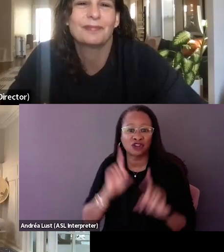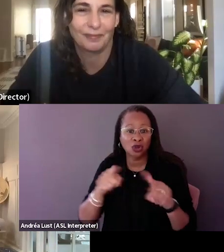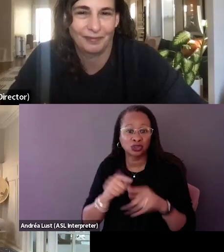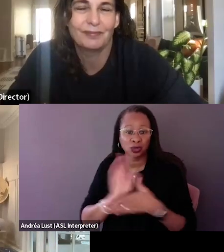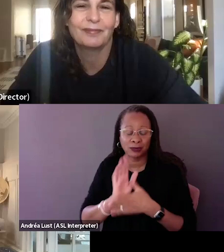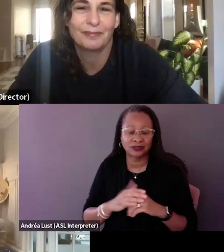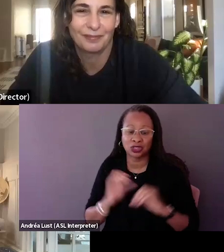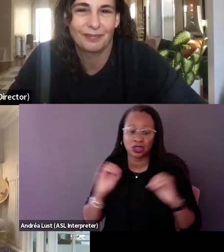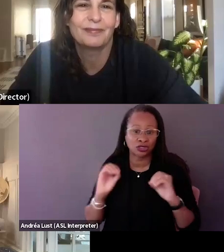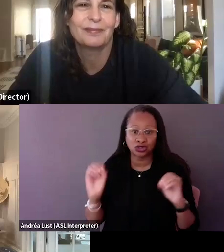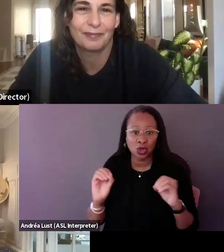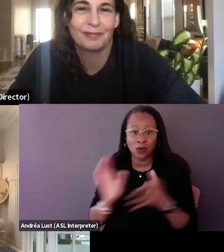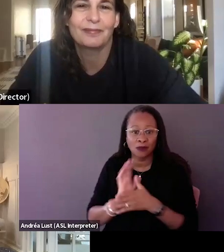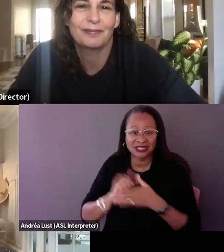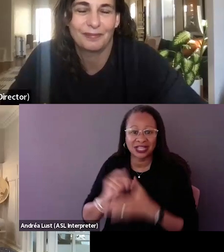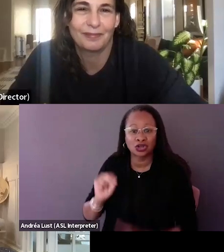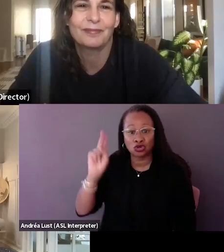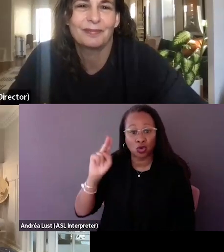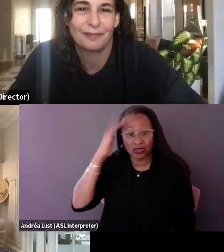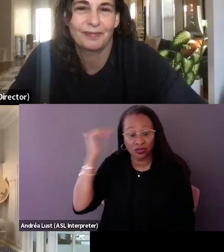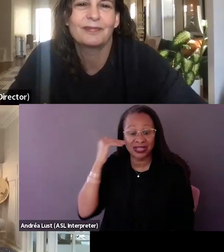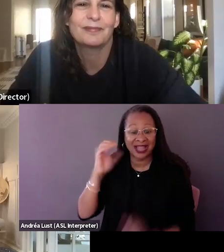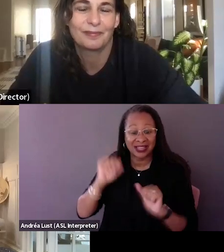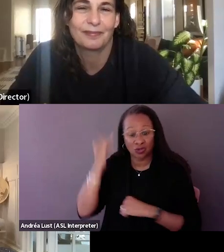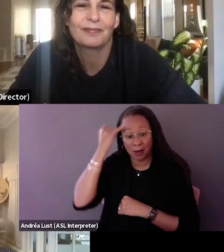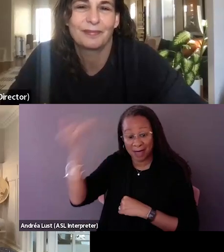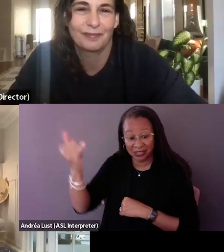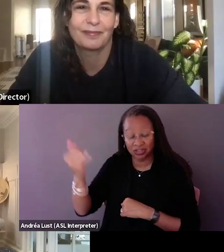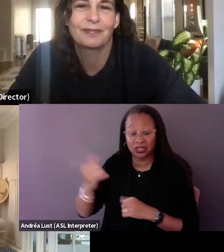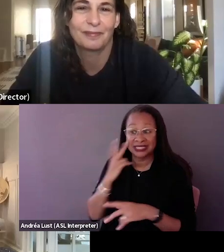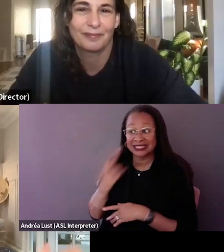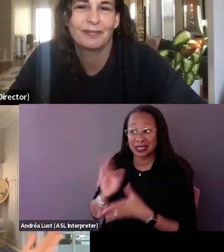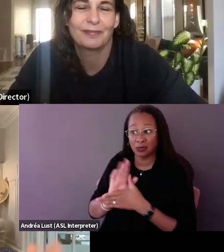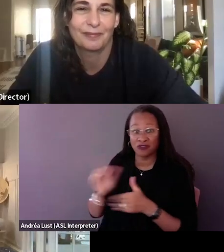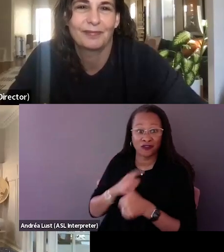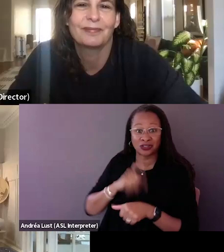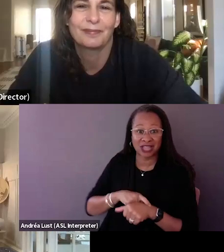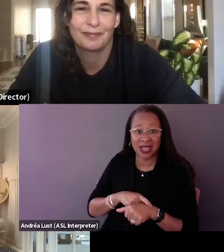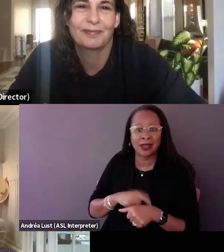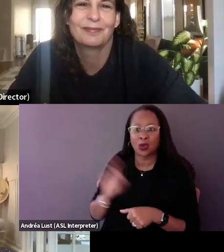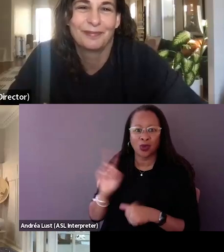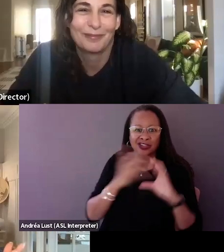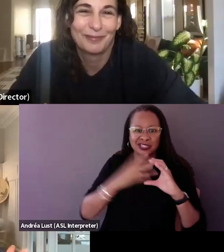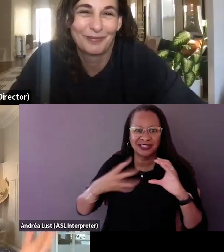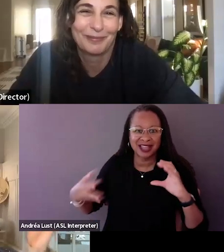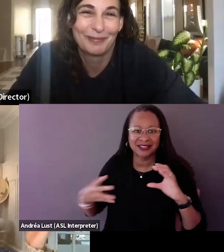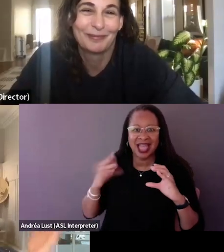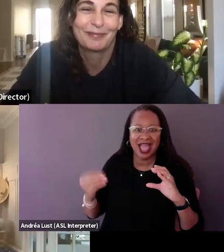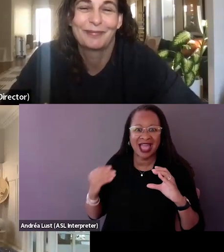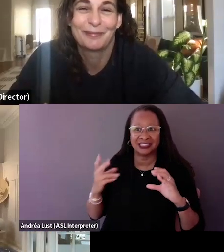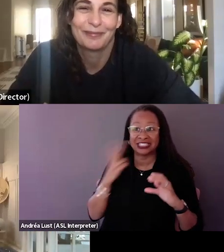movie theater in North Korea. Can you imagine the first time she goes to the movie theater is at Sundance, and she's seeing